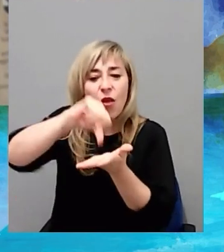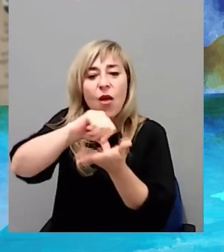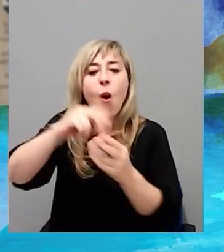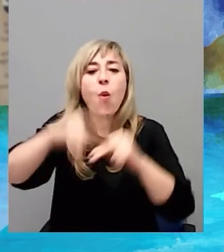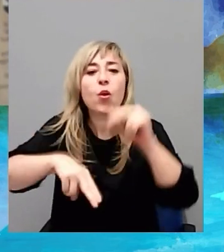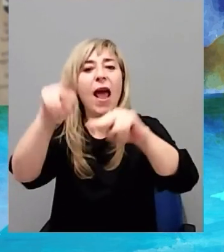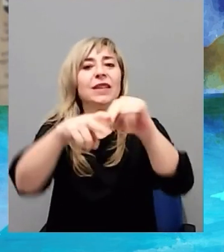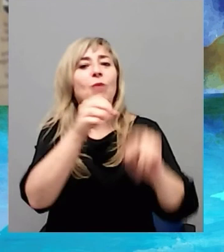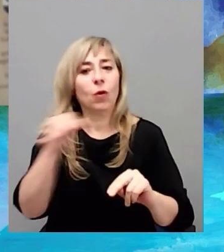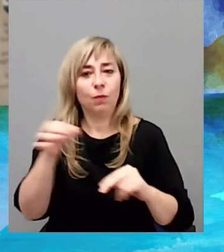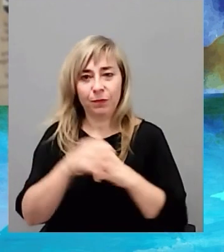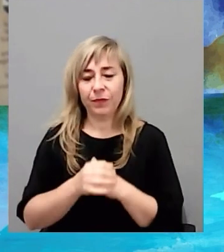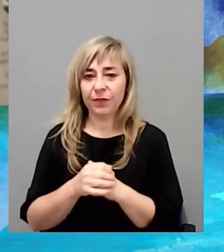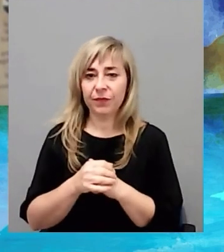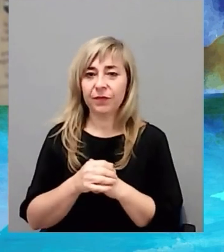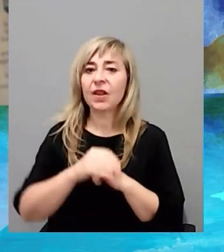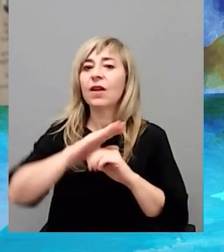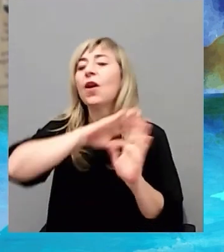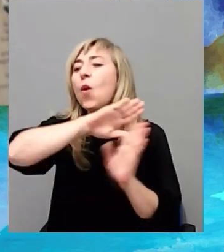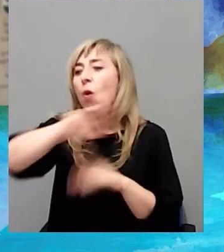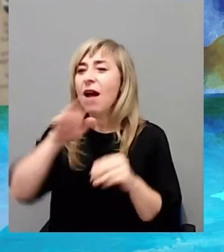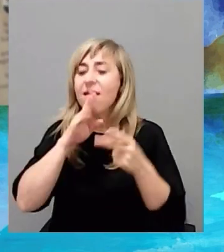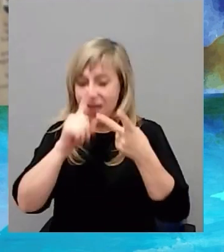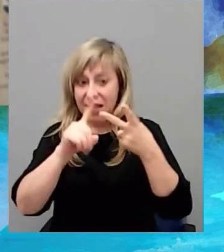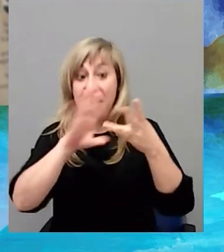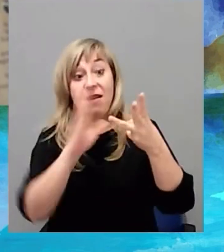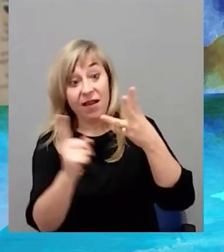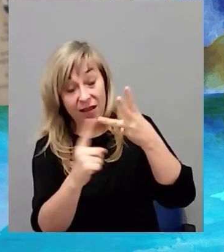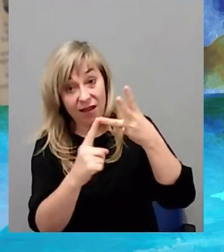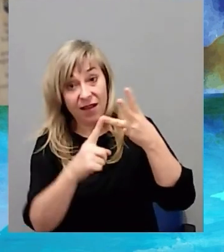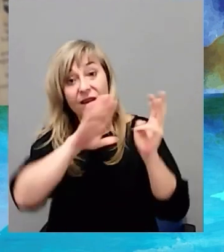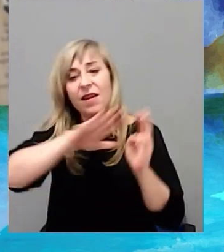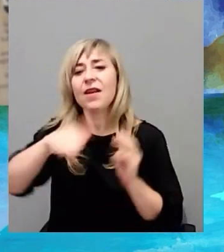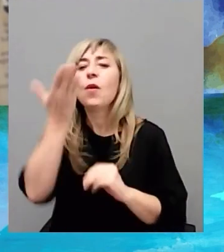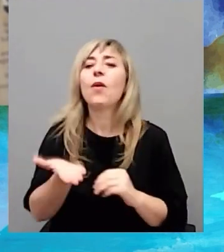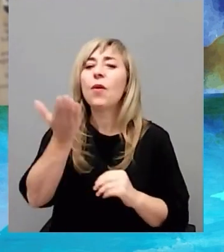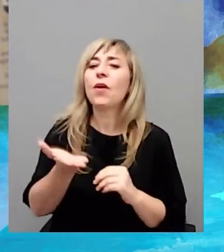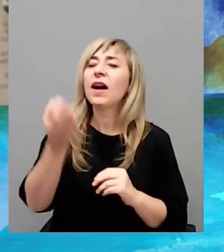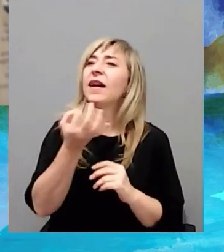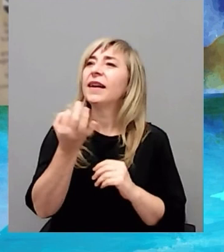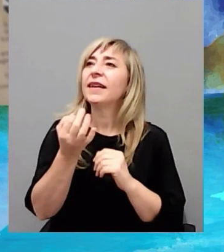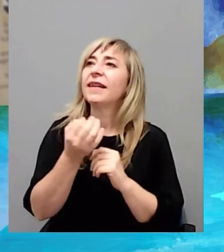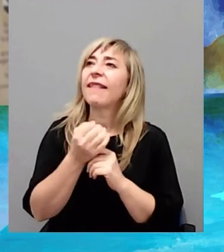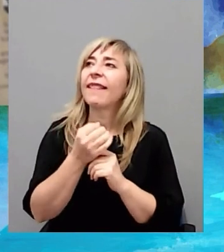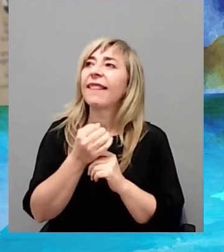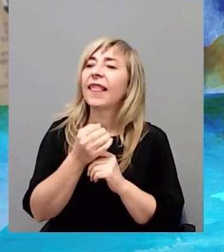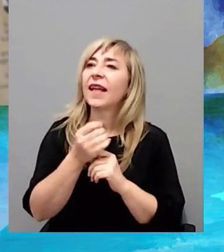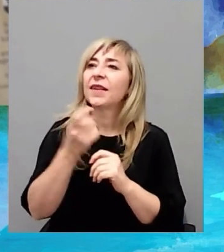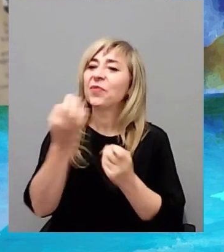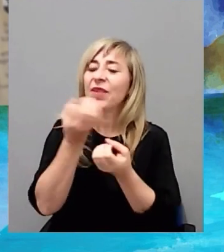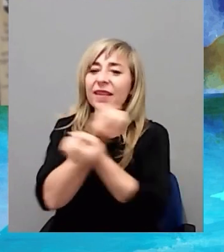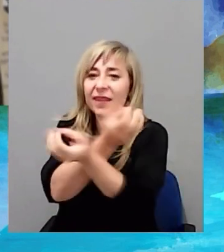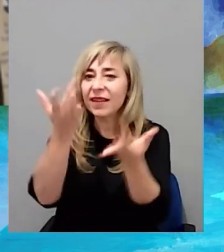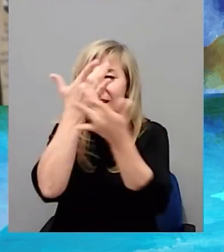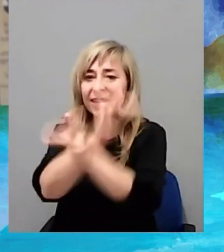sometimes doesn't get into urban planning. And the last point, I think it's important